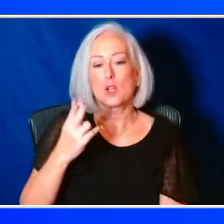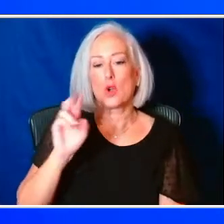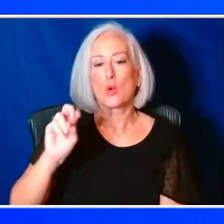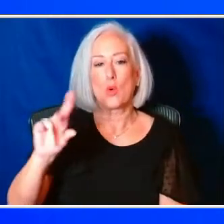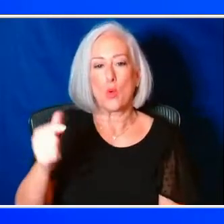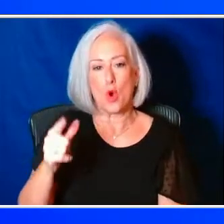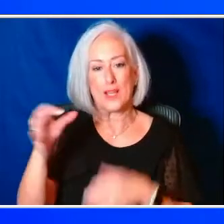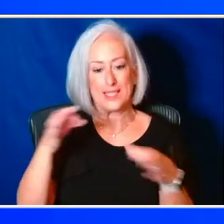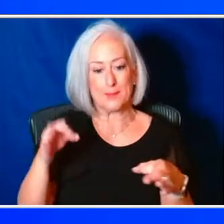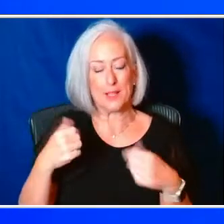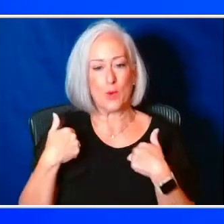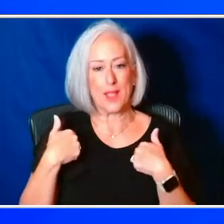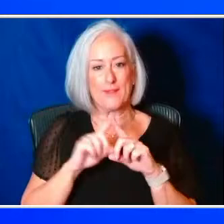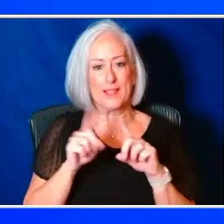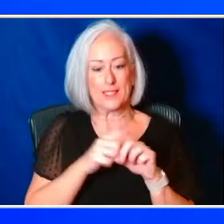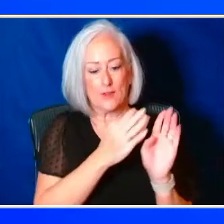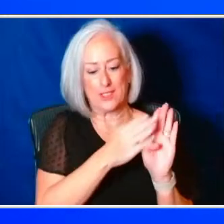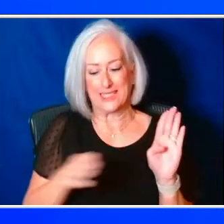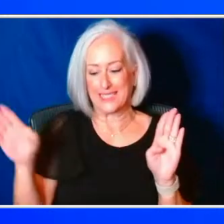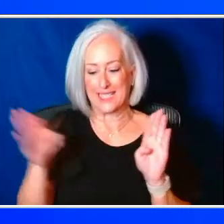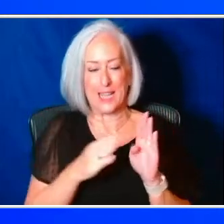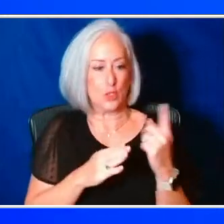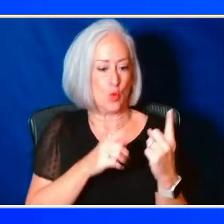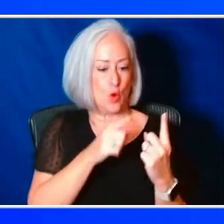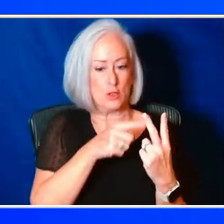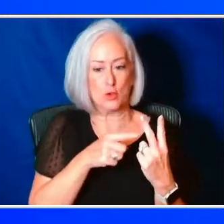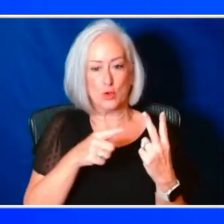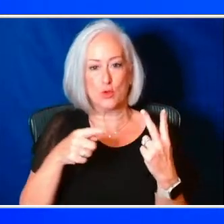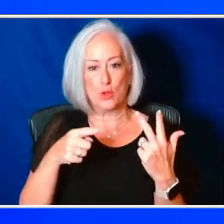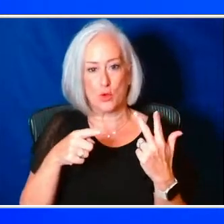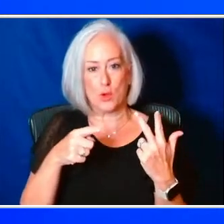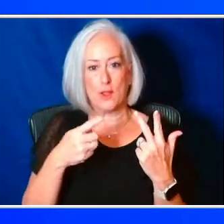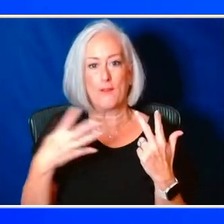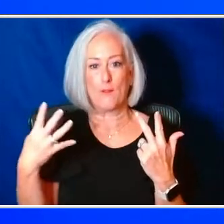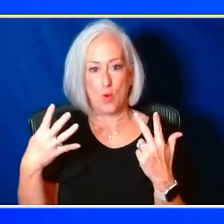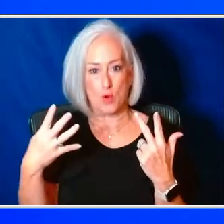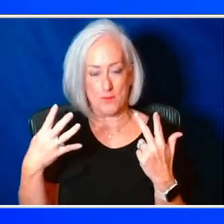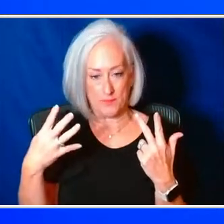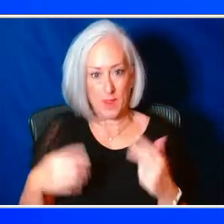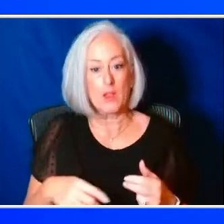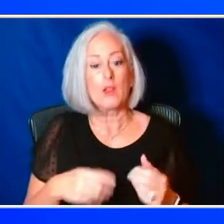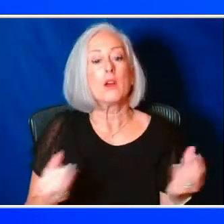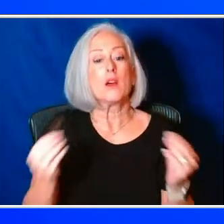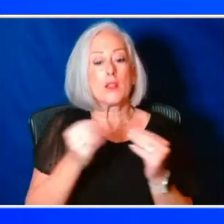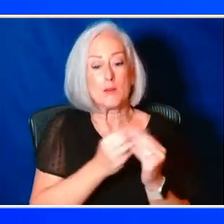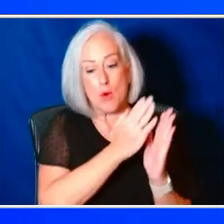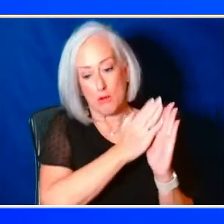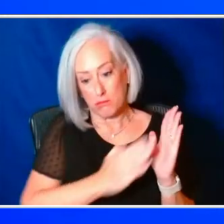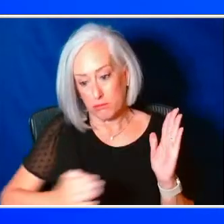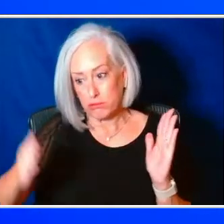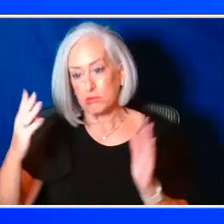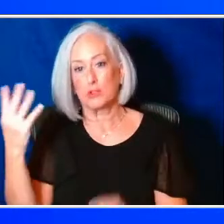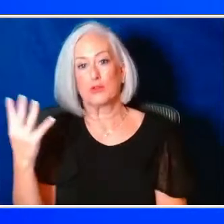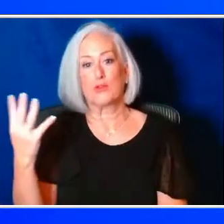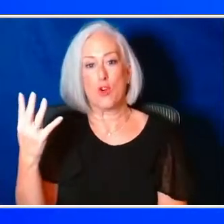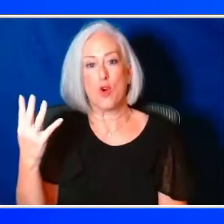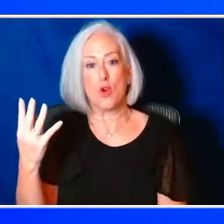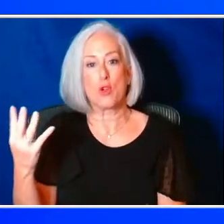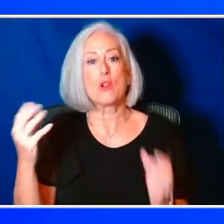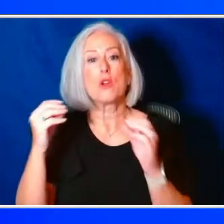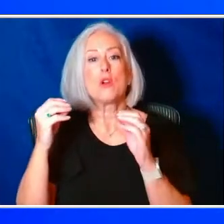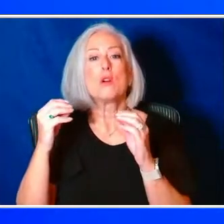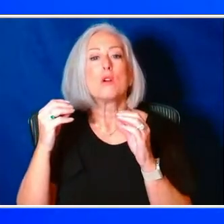and the stages go from 1 to 4. And unfortunately, when you get more advanced in stage, the likelihood that you'd be able to tolerate and/or be able to have surgery has